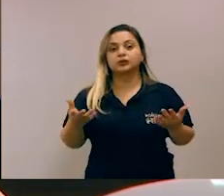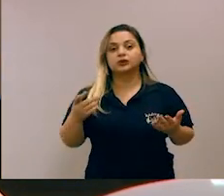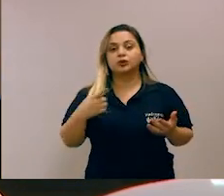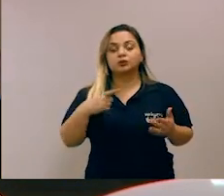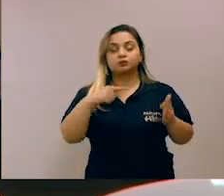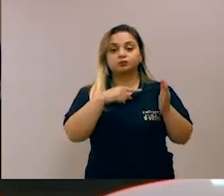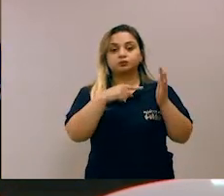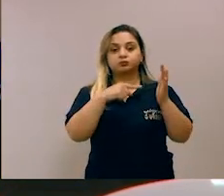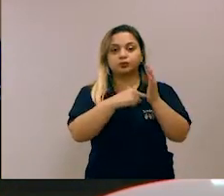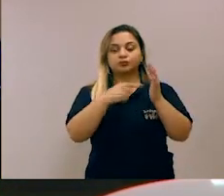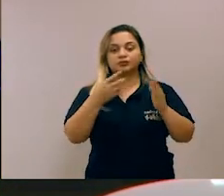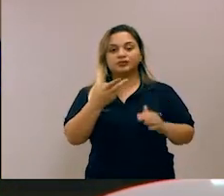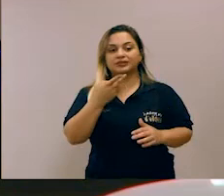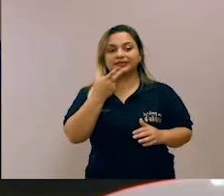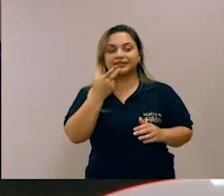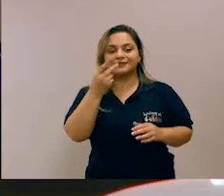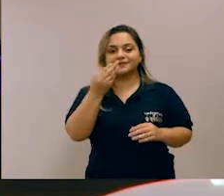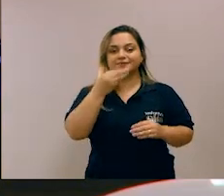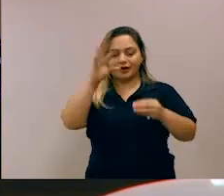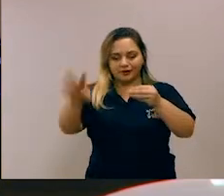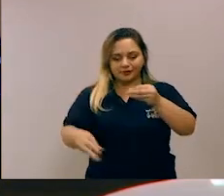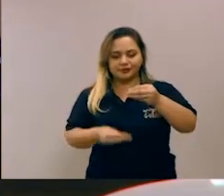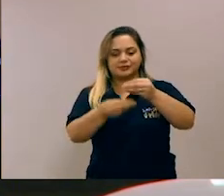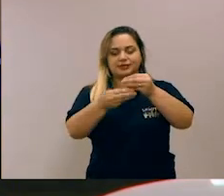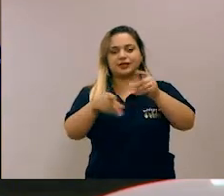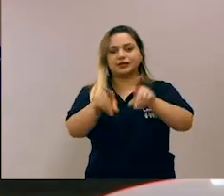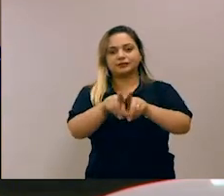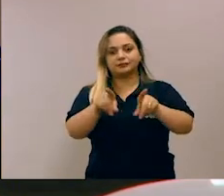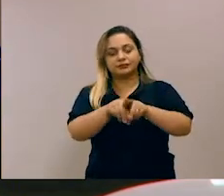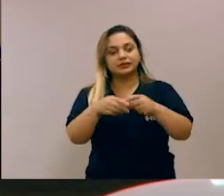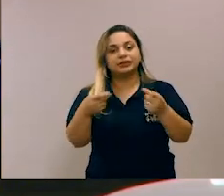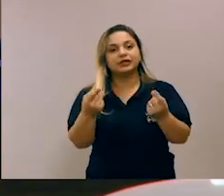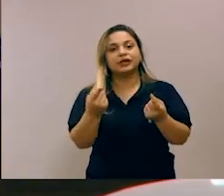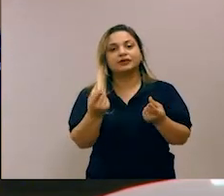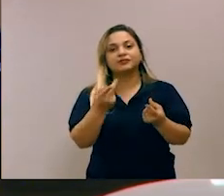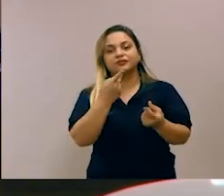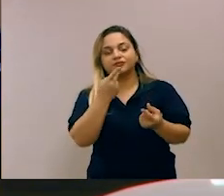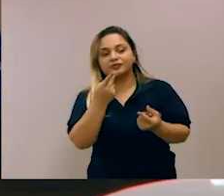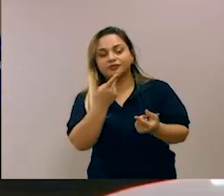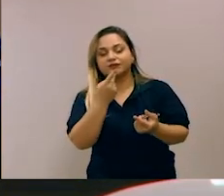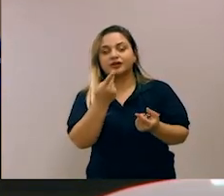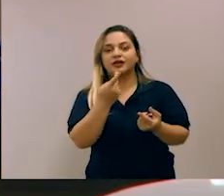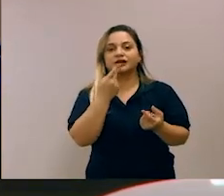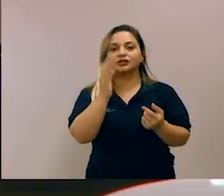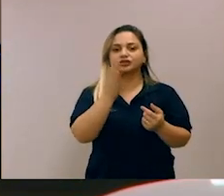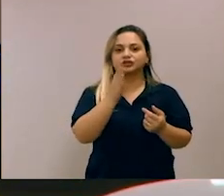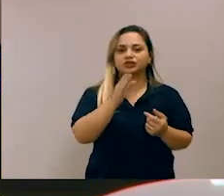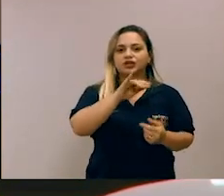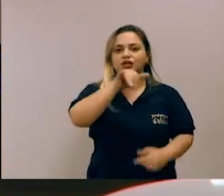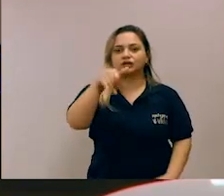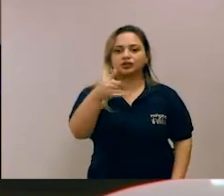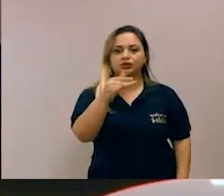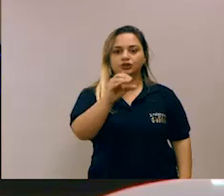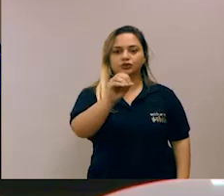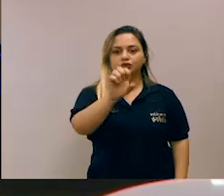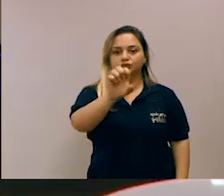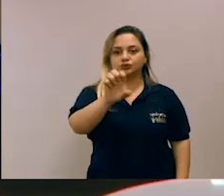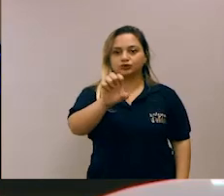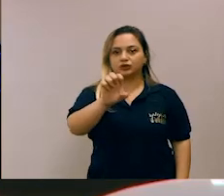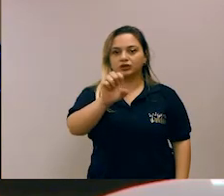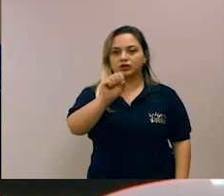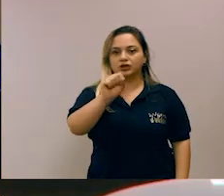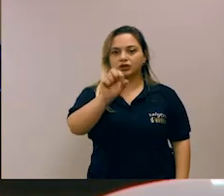those involved. And so I would just like to add all of the points mentioned by President